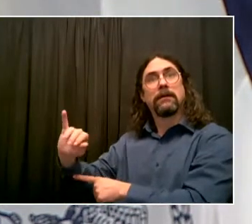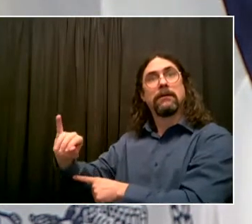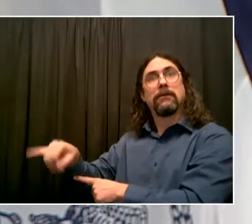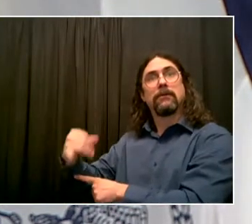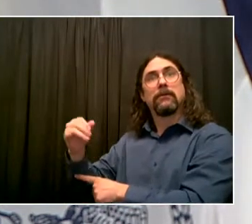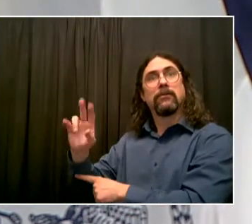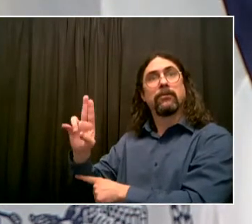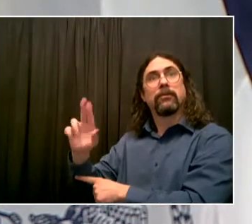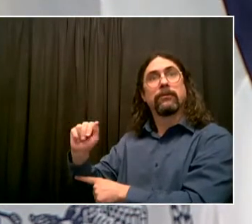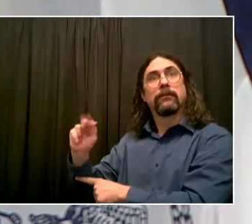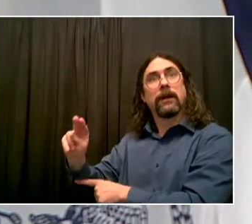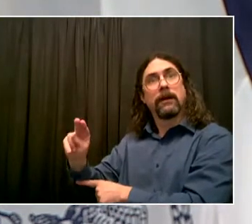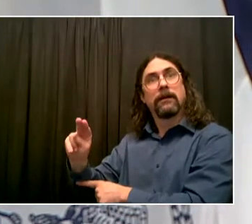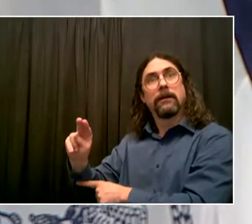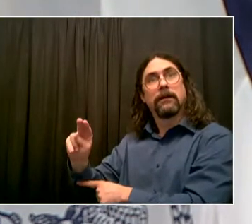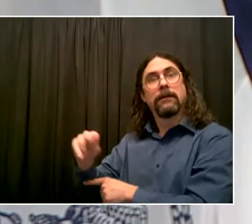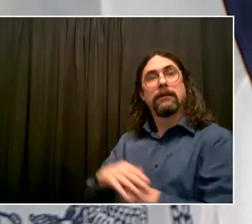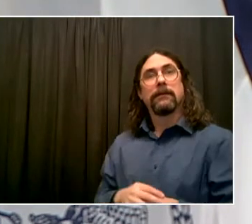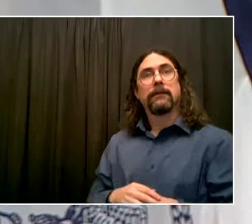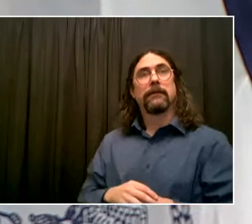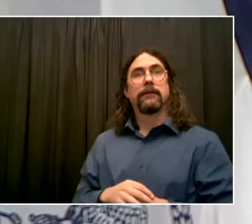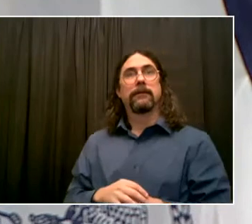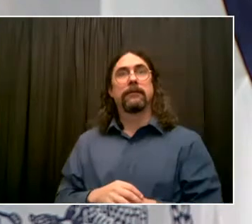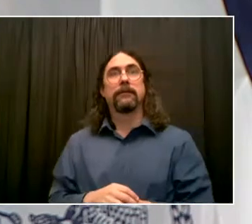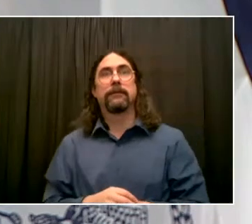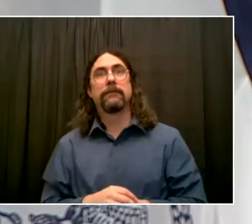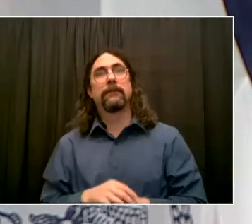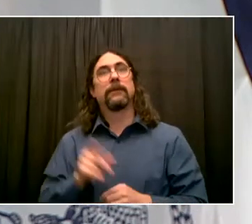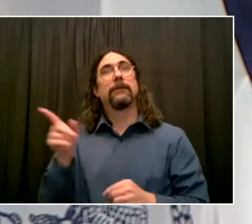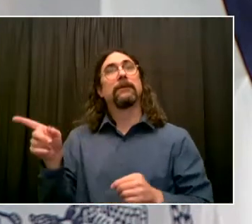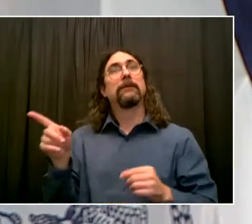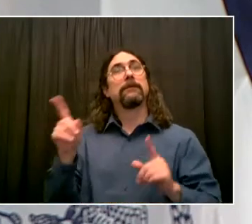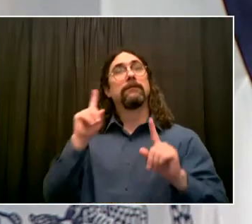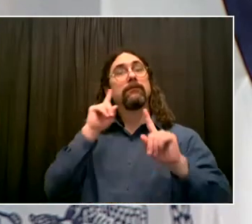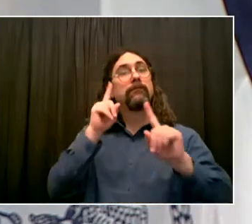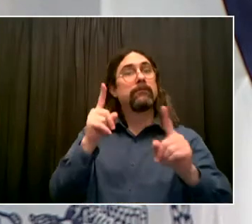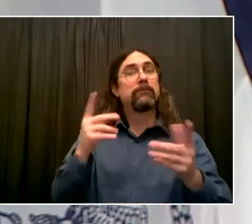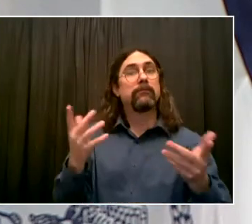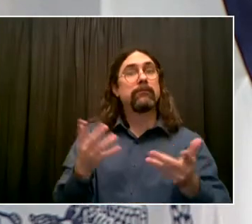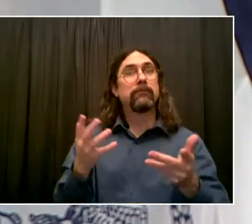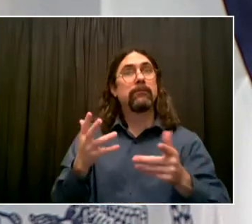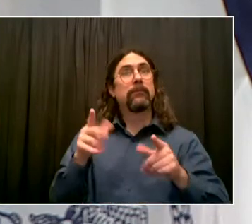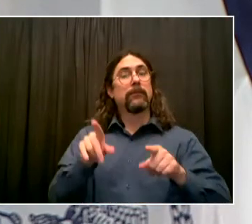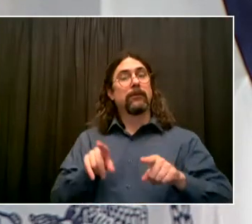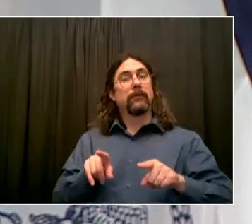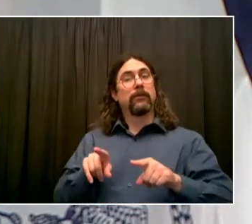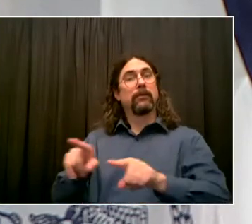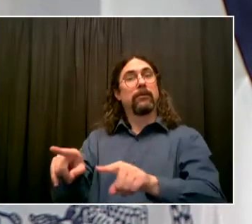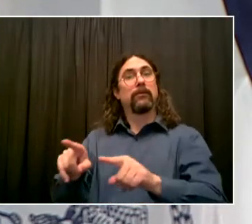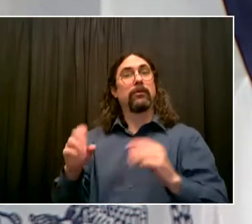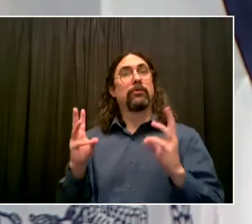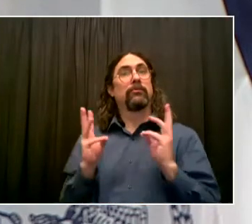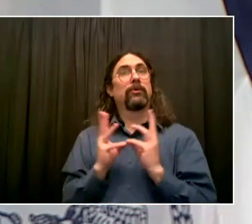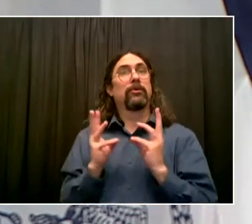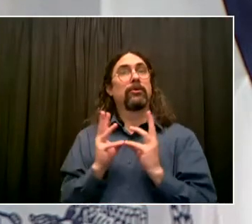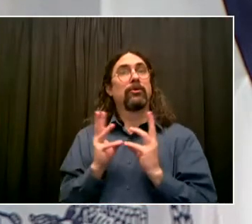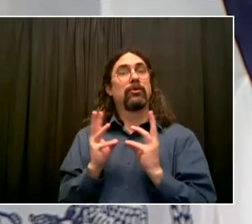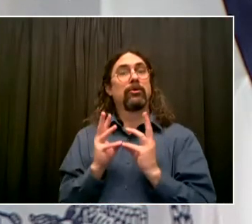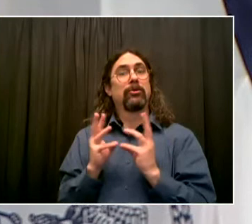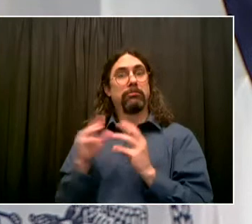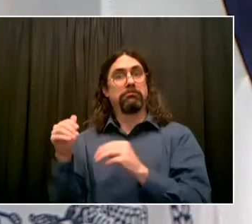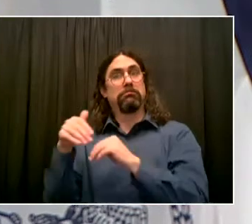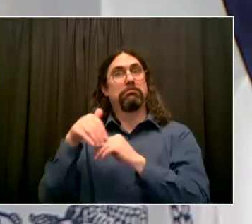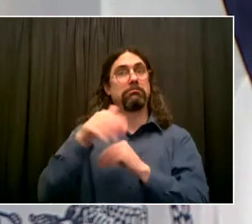a reality? What did you agree to as part of that partnership with Mayor of San Juan, Puerto